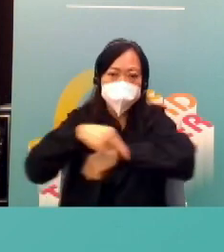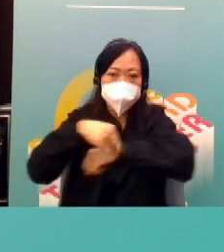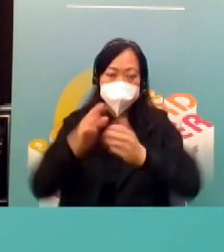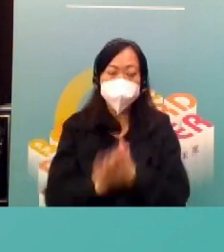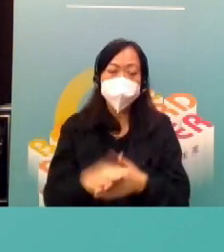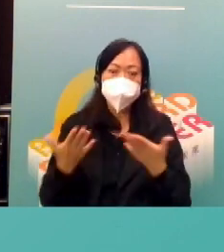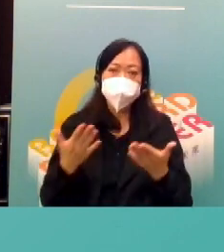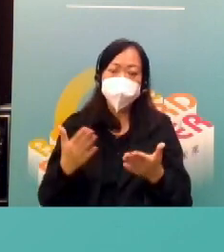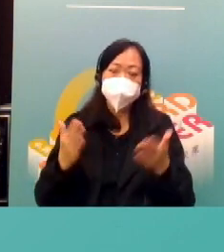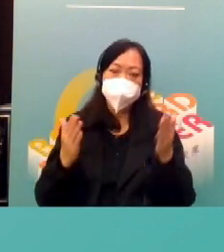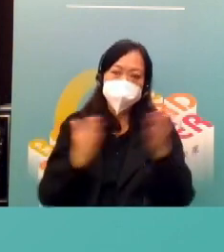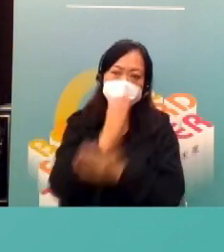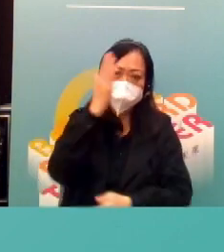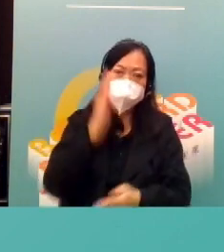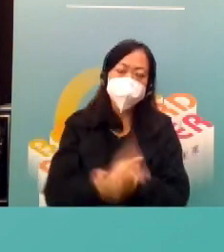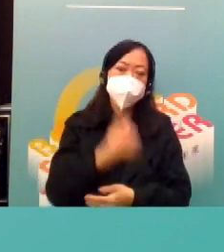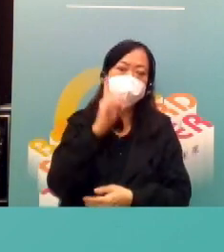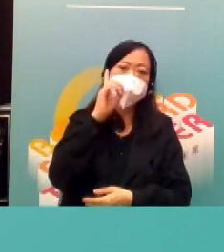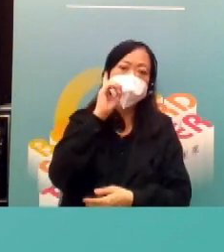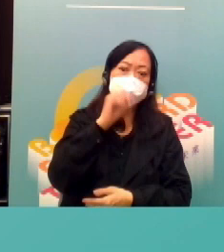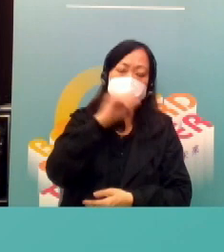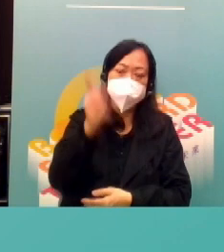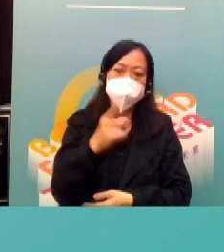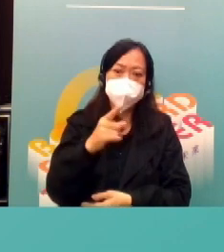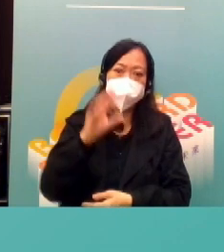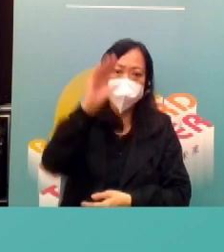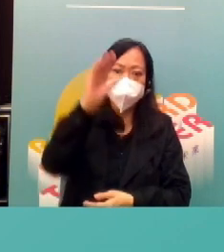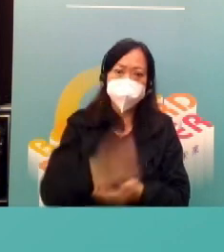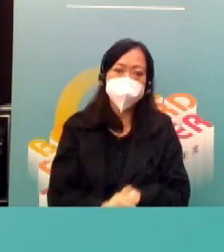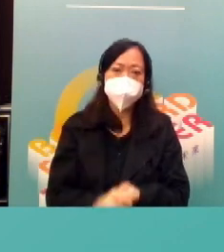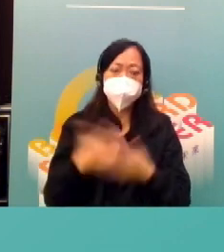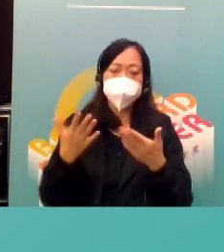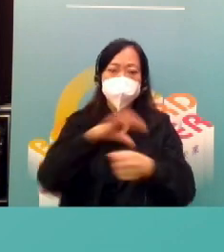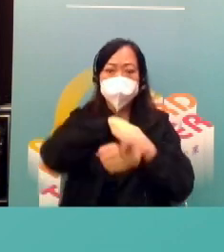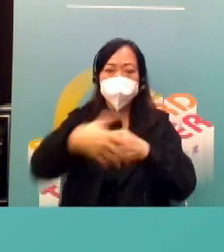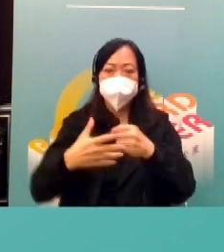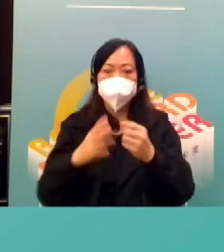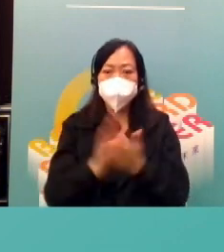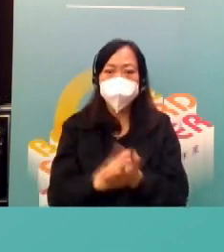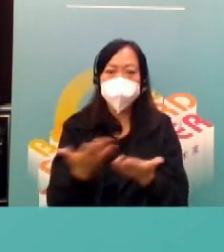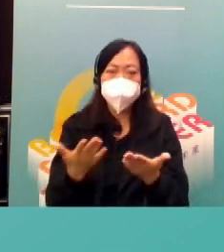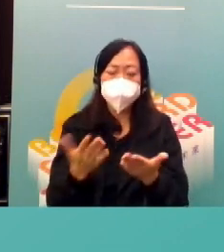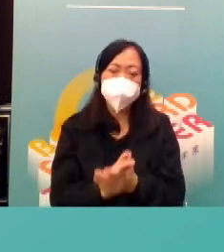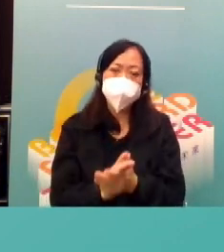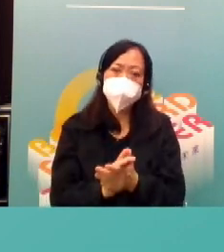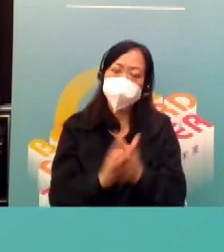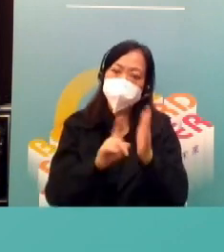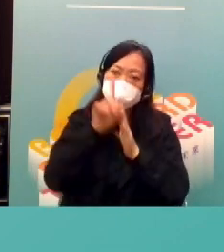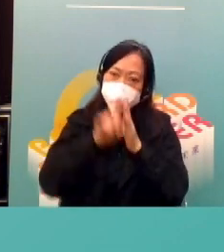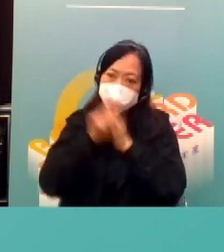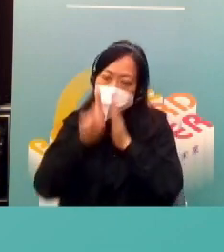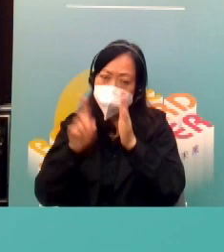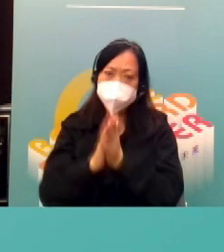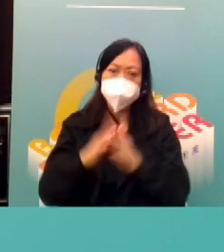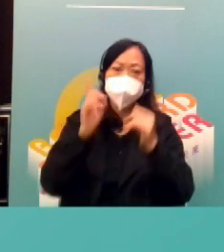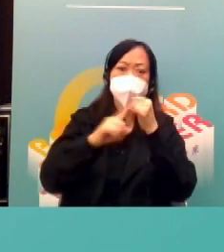in 2022 by the Global Impact Investing Network. I guess finally, just to conclude my response here, I talked